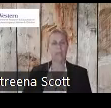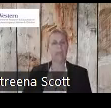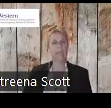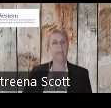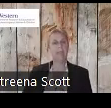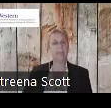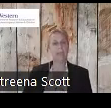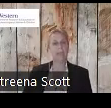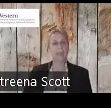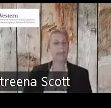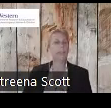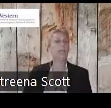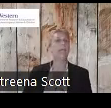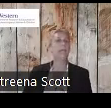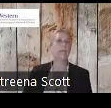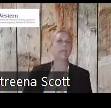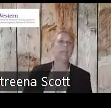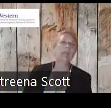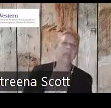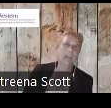Karen, Erin,